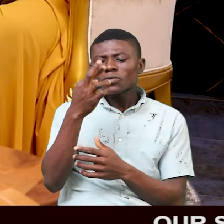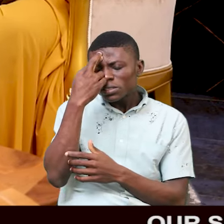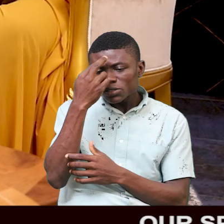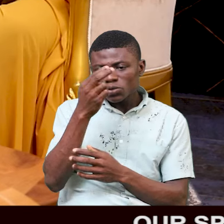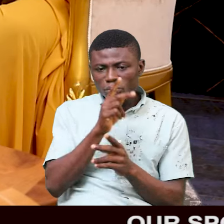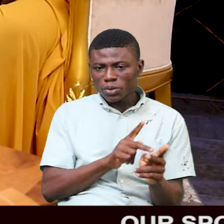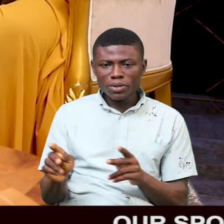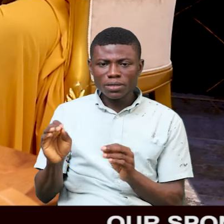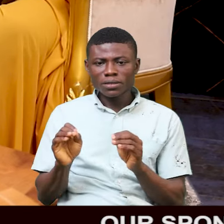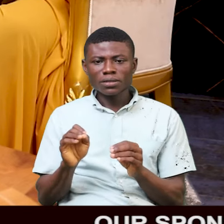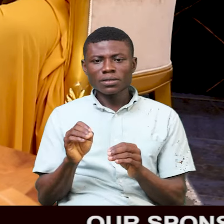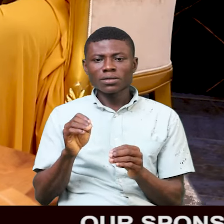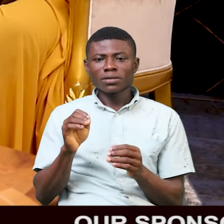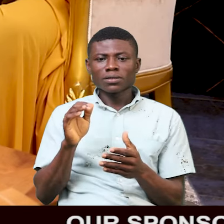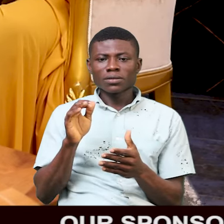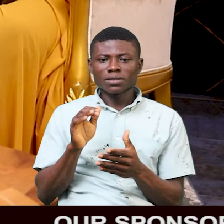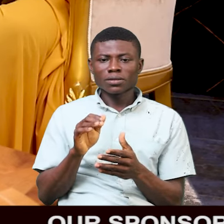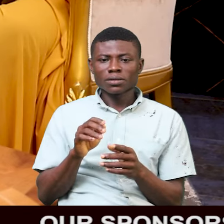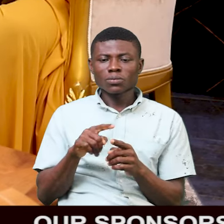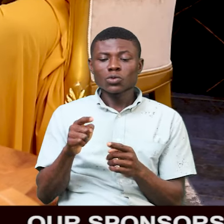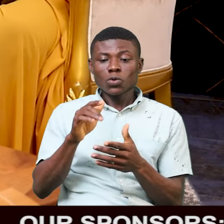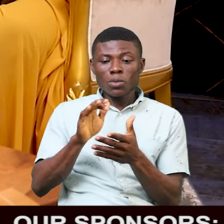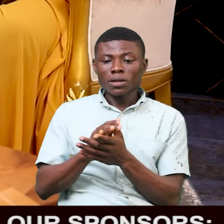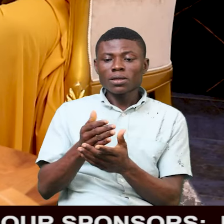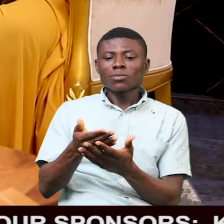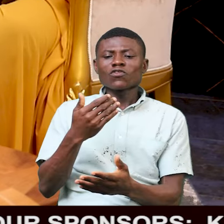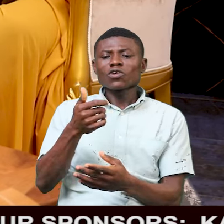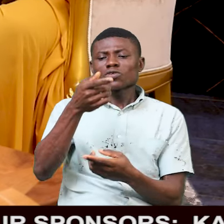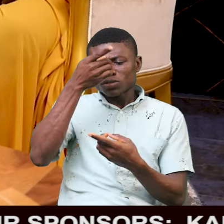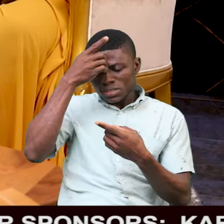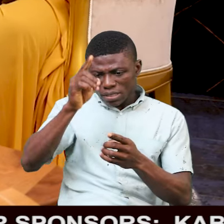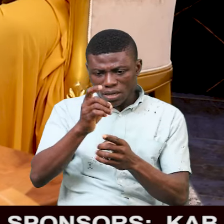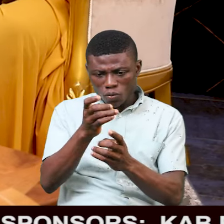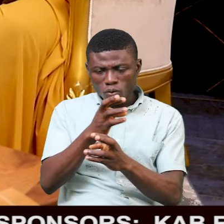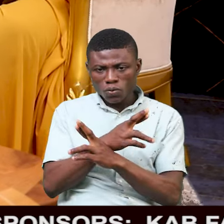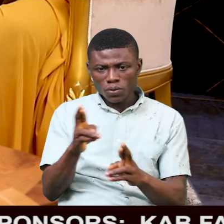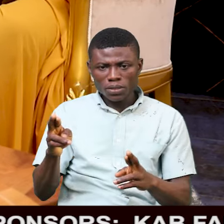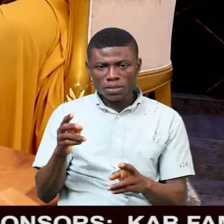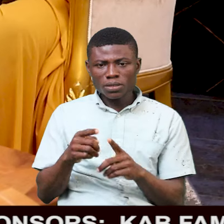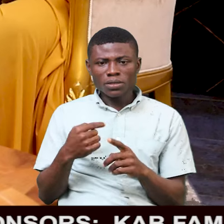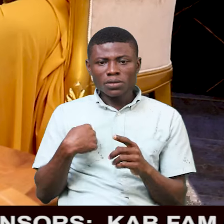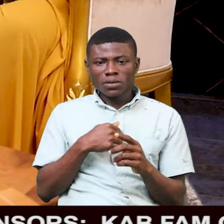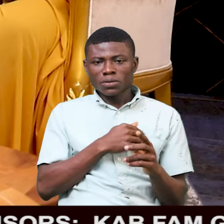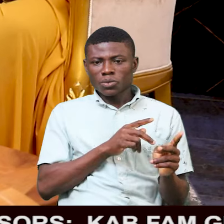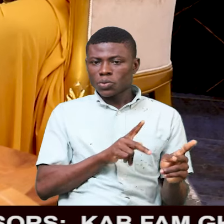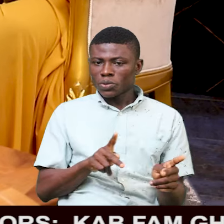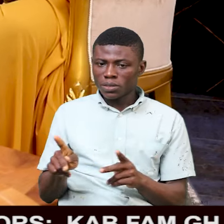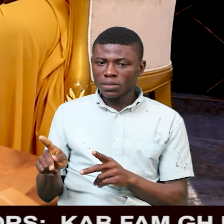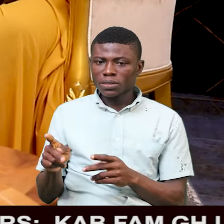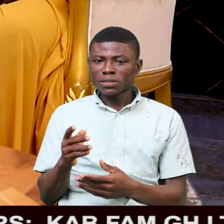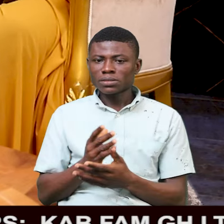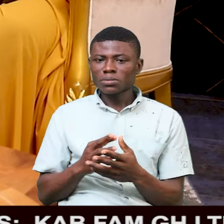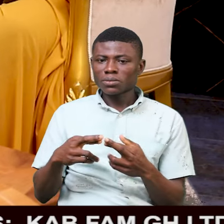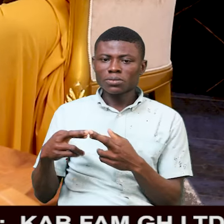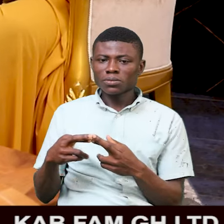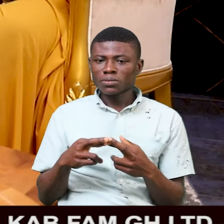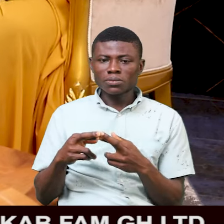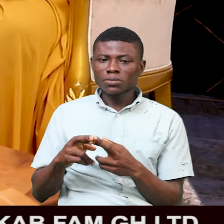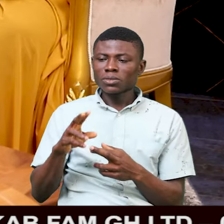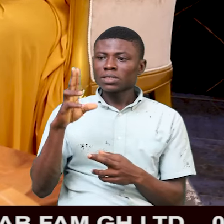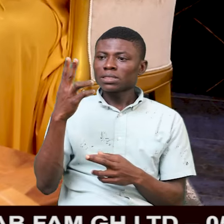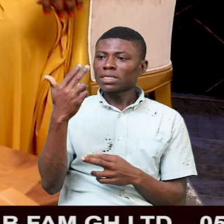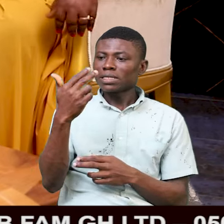Okay. You marry because you are determined to. Sanka preparations, the Ebiako, Ebiwa relationship